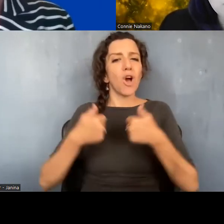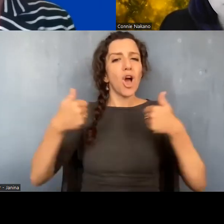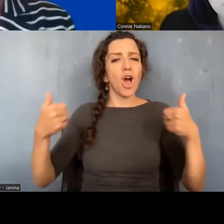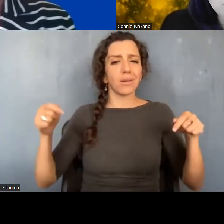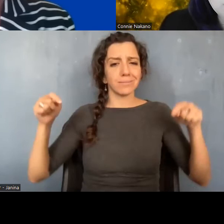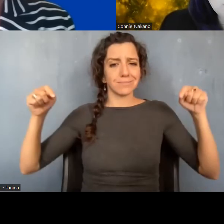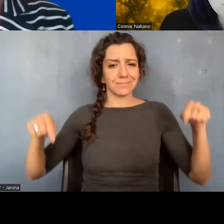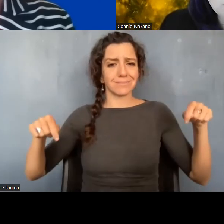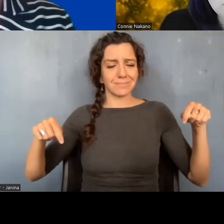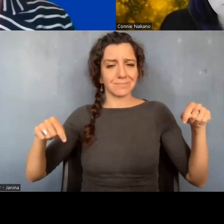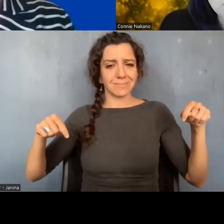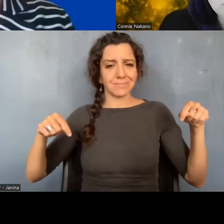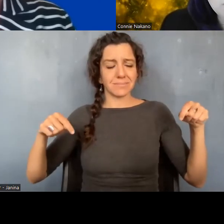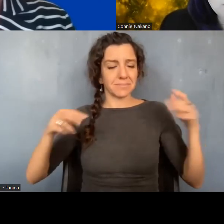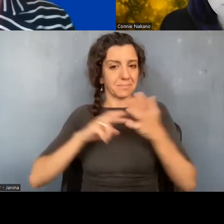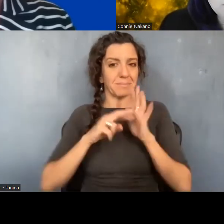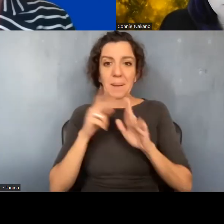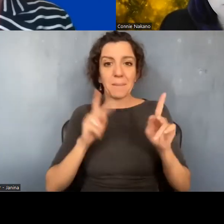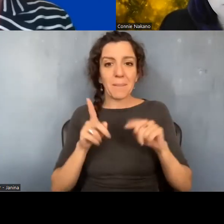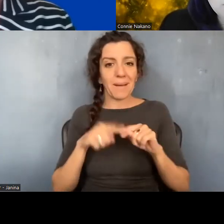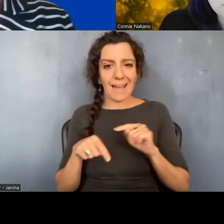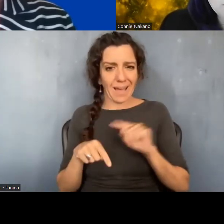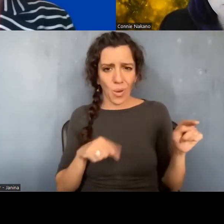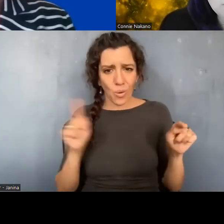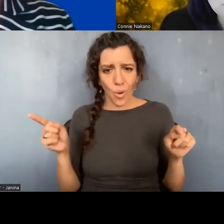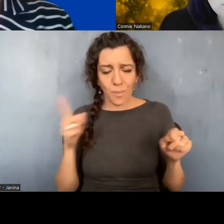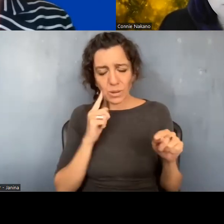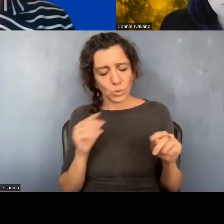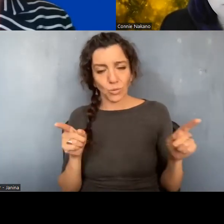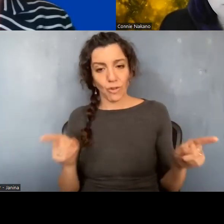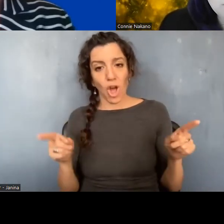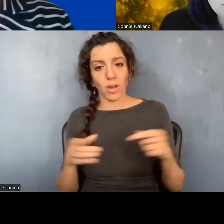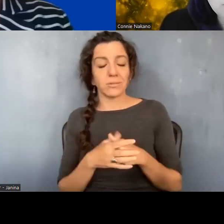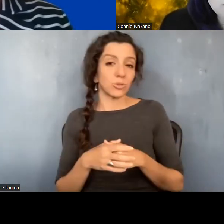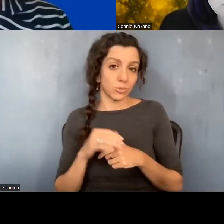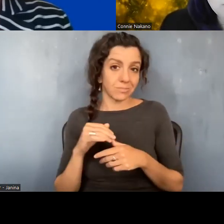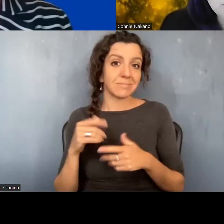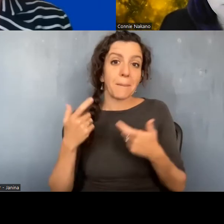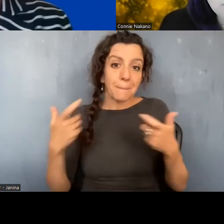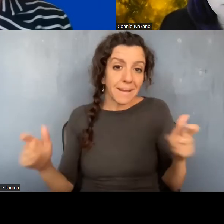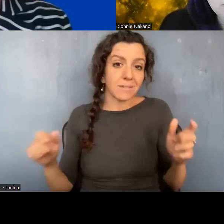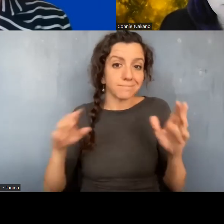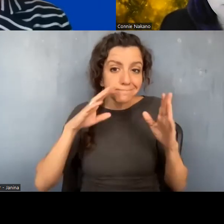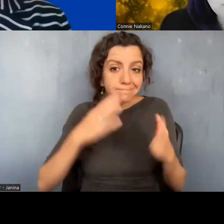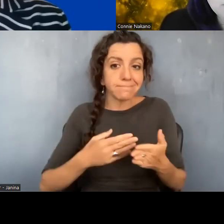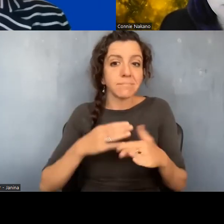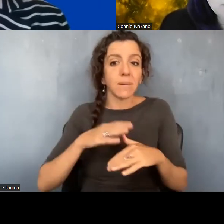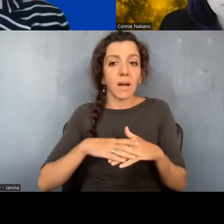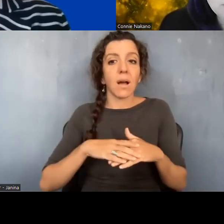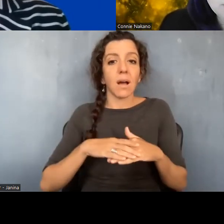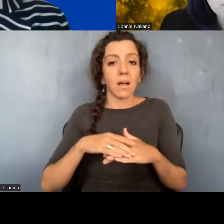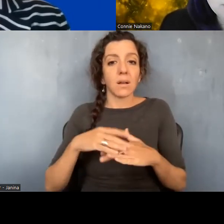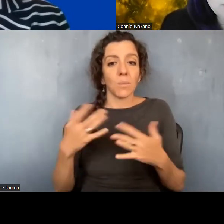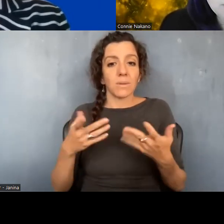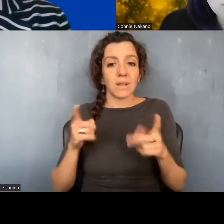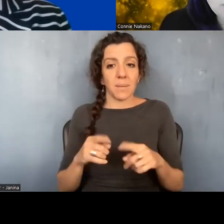so wide between centers that people can't access it. So that is a big emphasis of what's happening now, is to